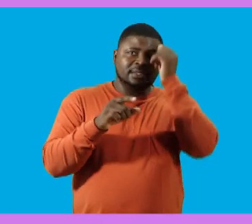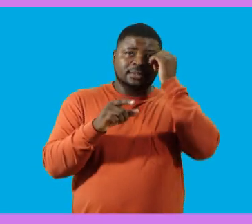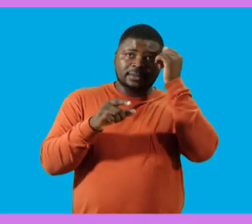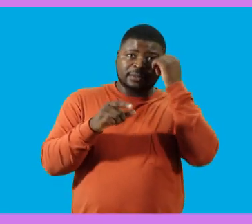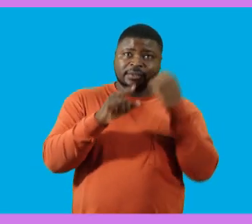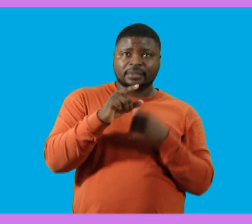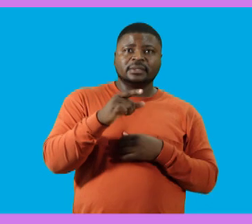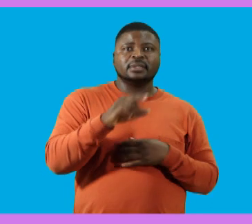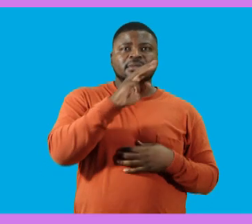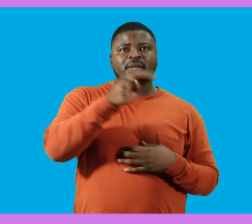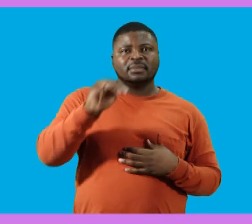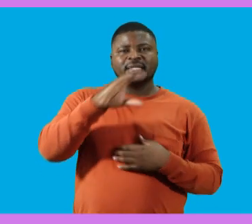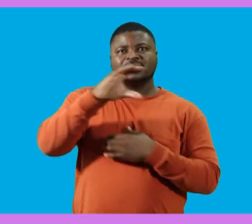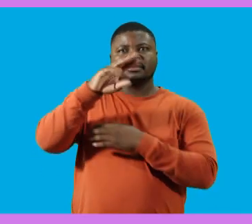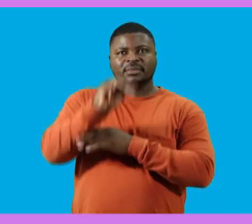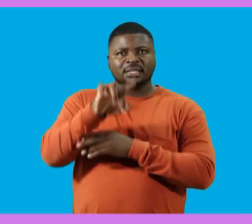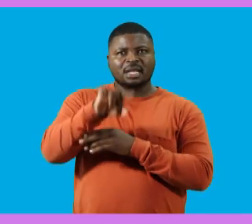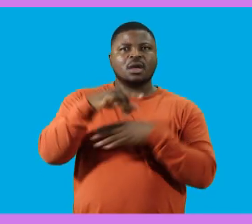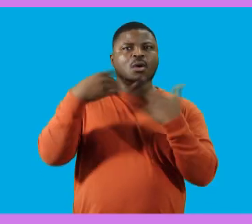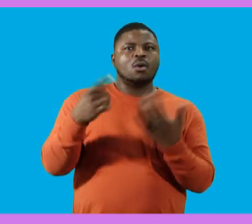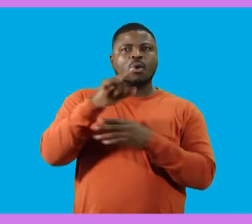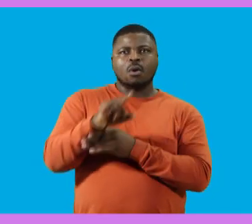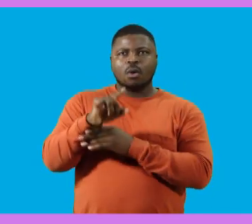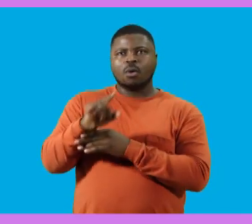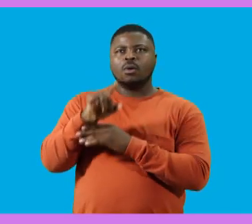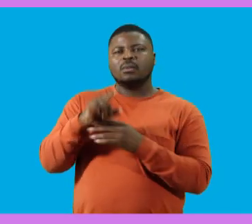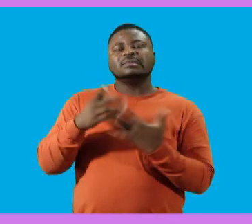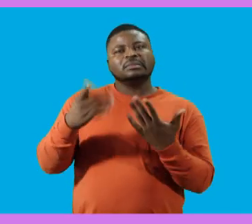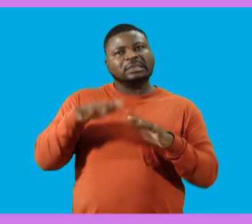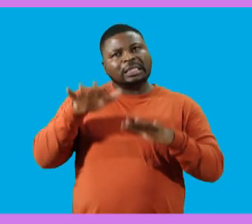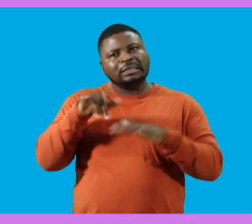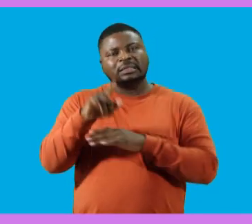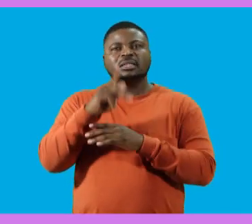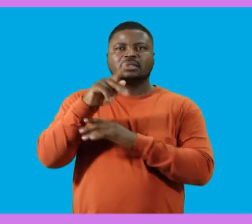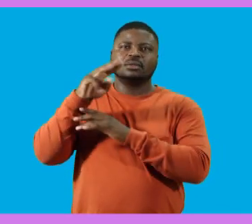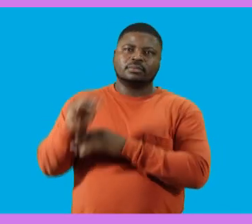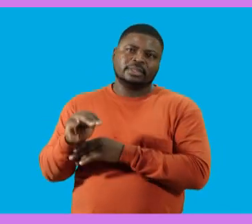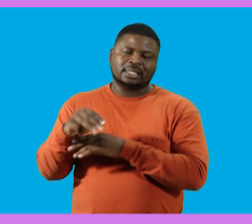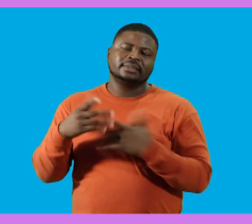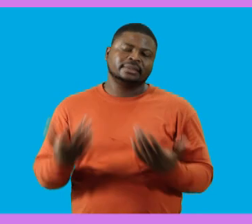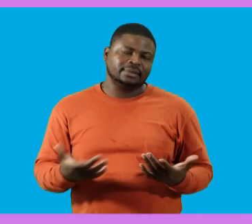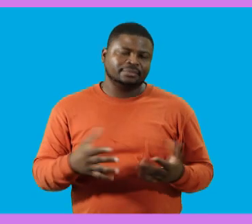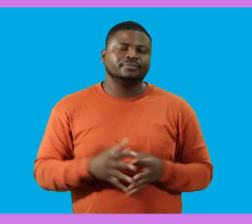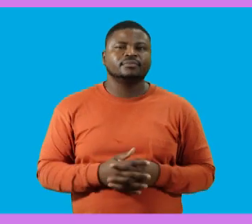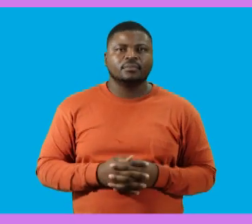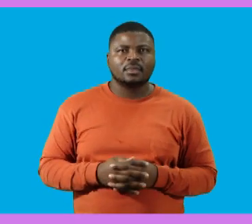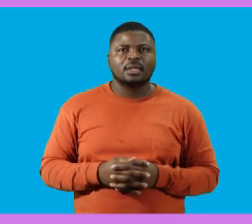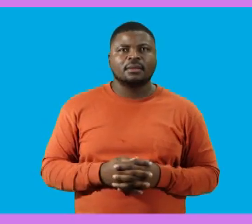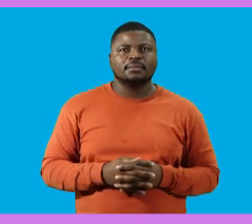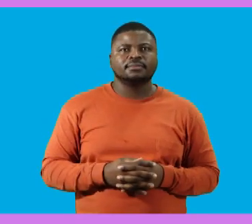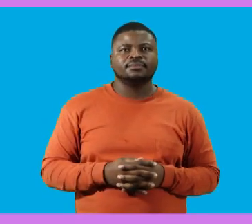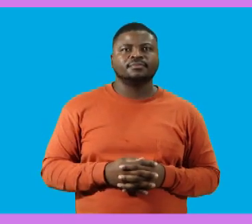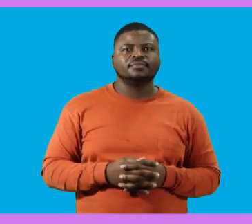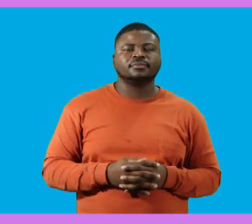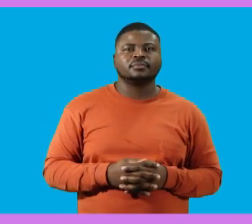use millimeters squared, centimeters squared, and meters squared, and then very rarely kilometers